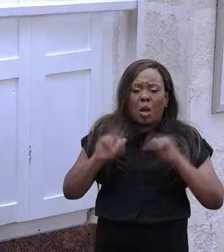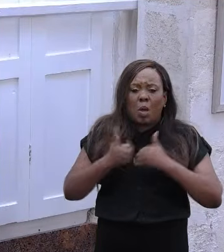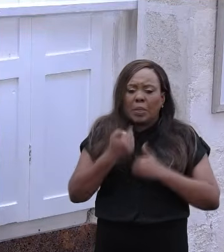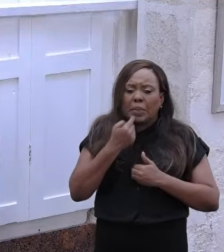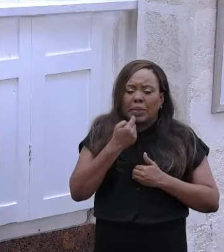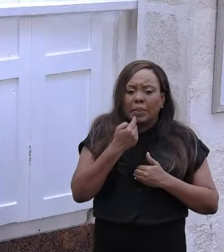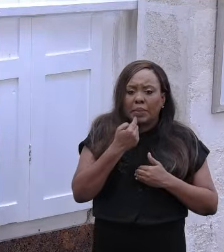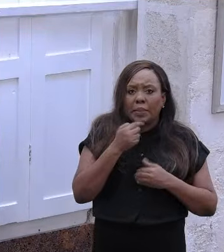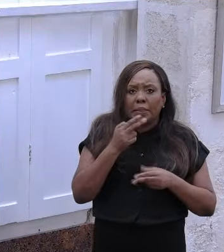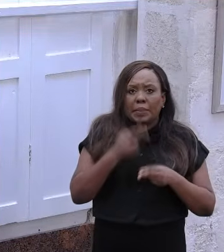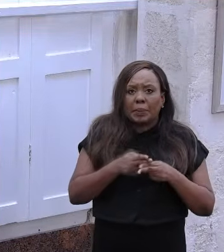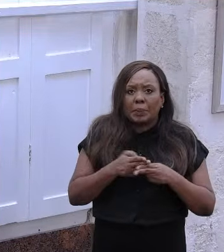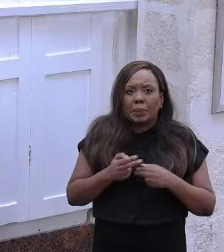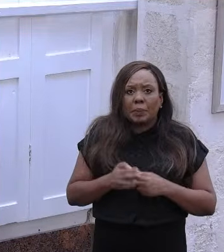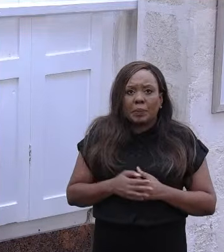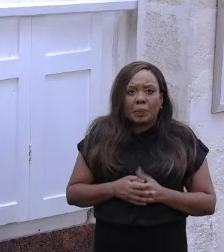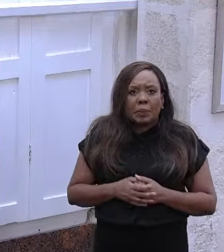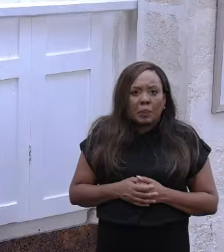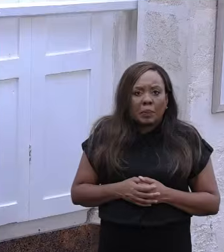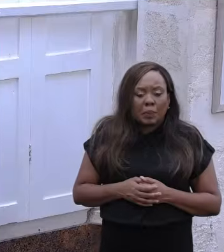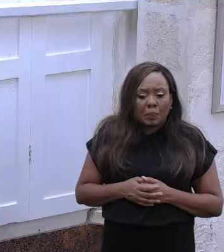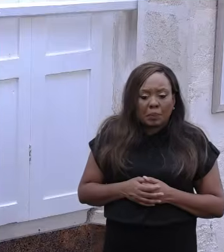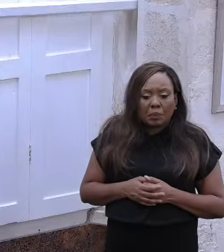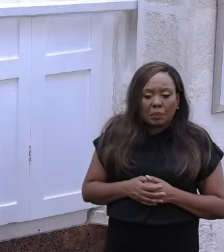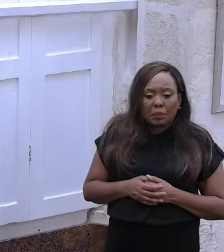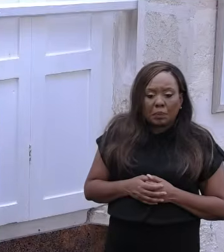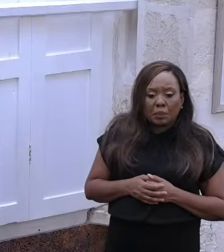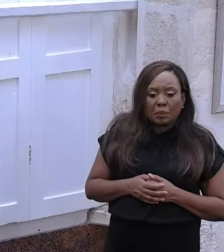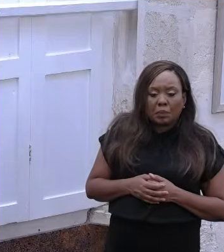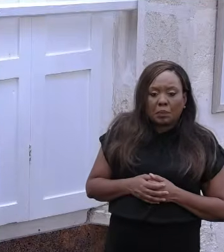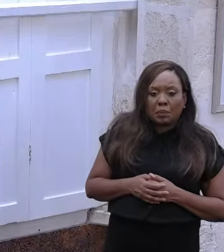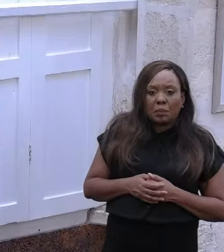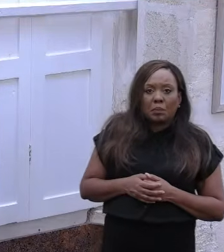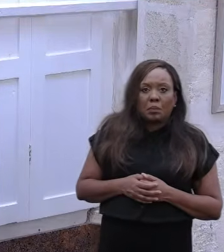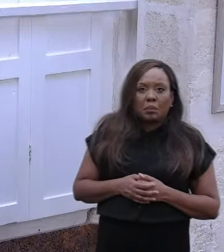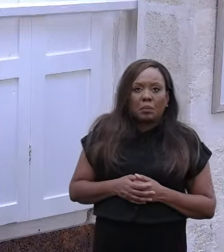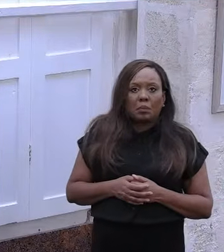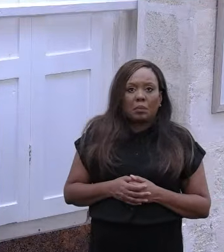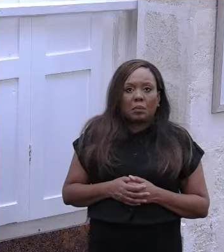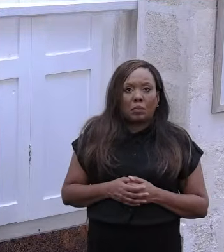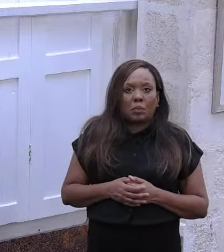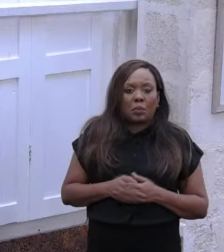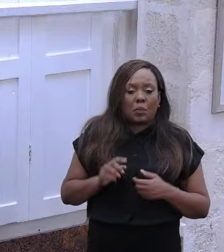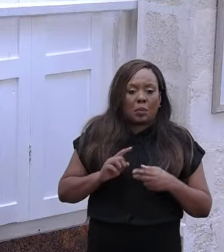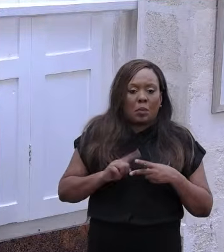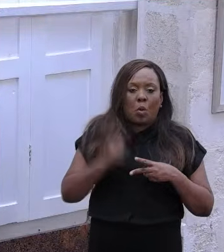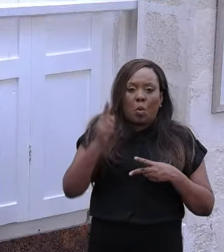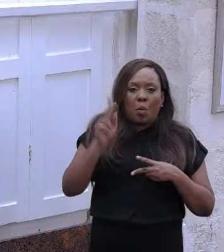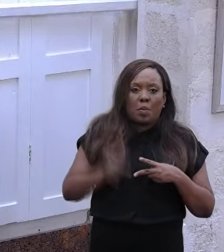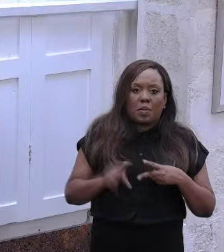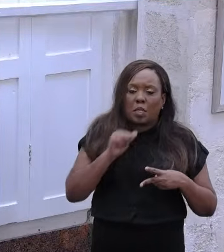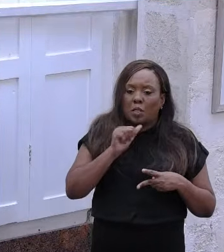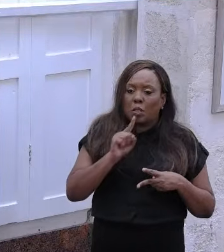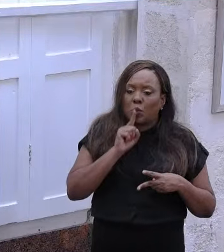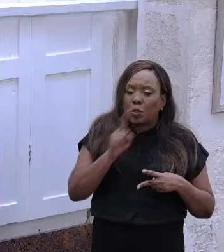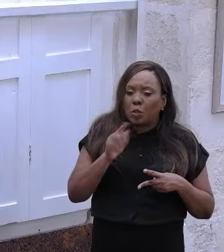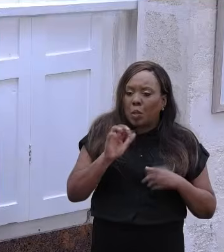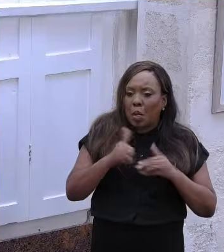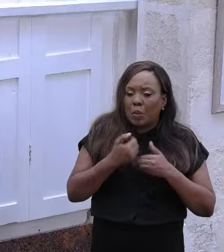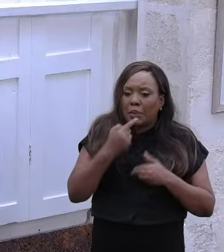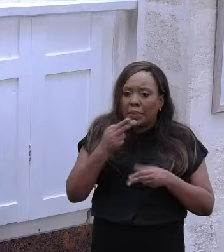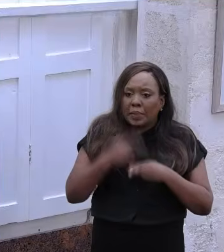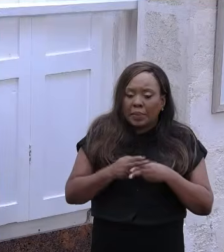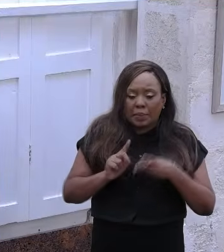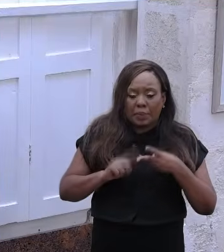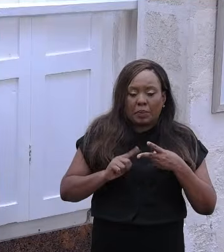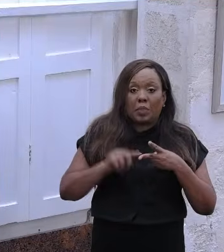Coretta, Joe, and Gildenborn and Dujon. Joe proposes a guardian amendment to protect